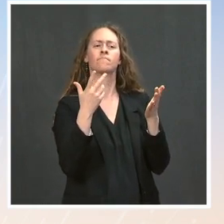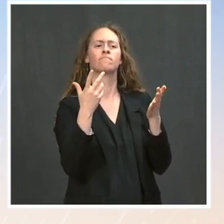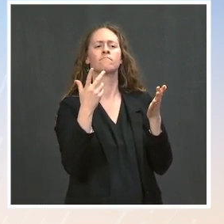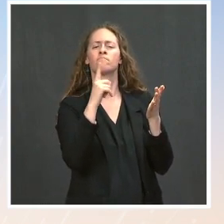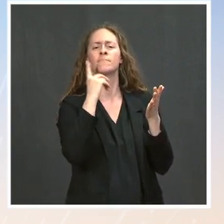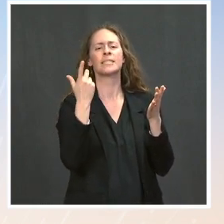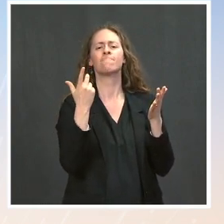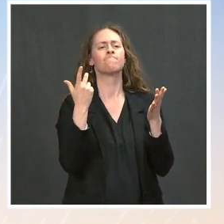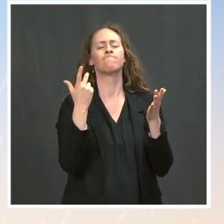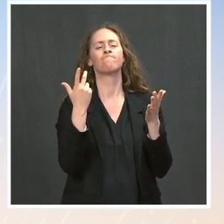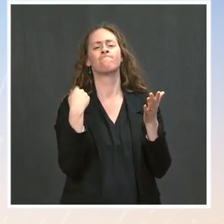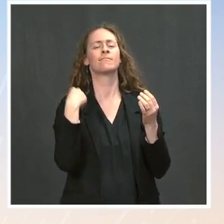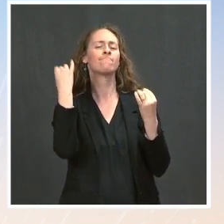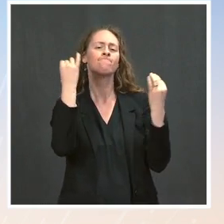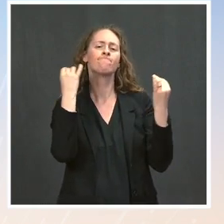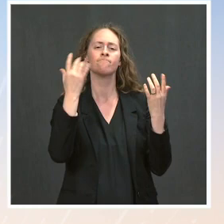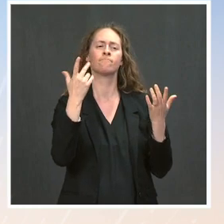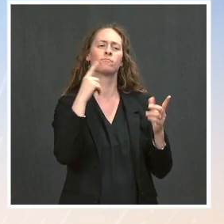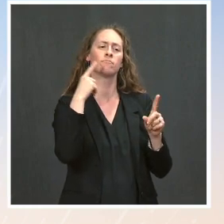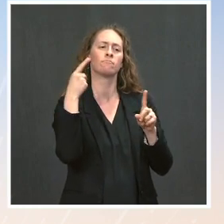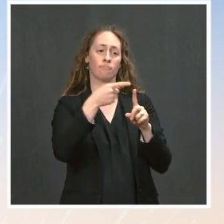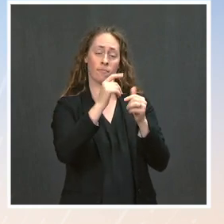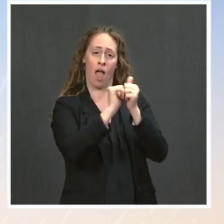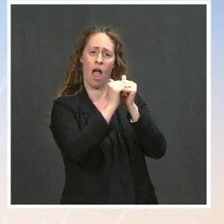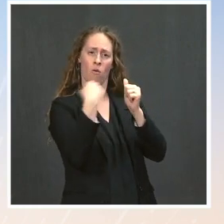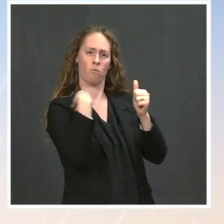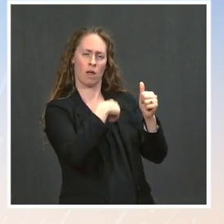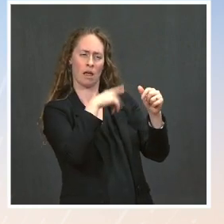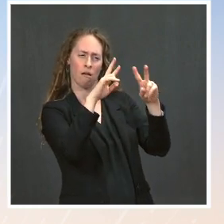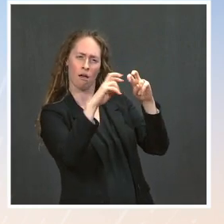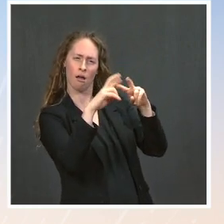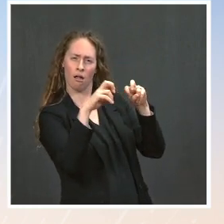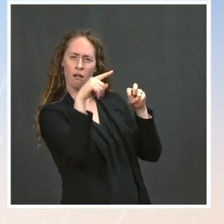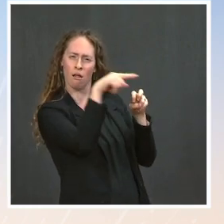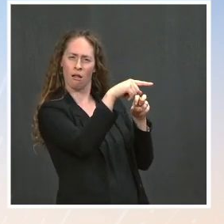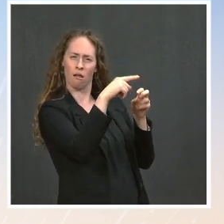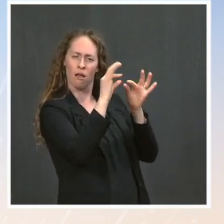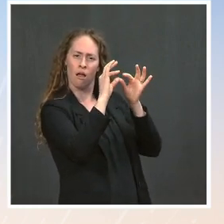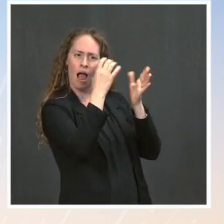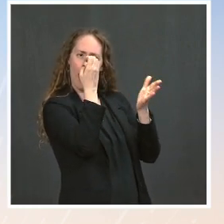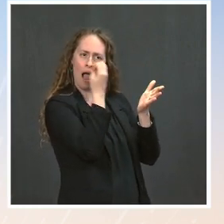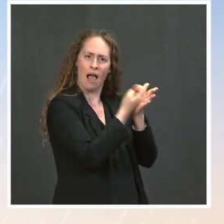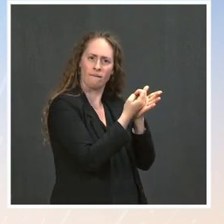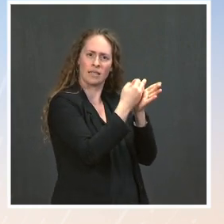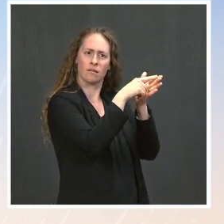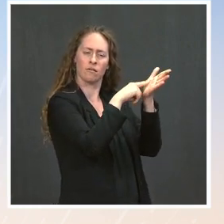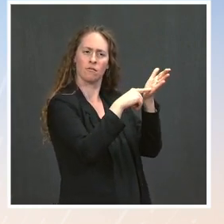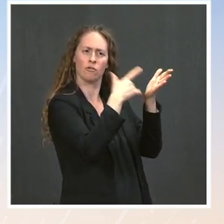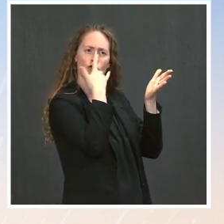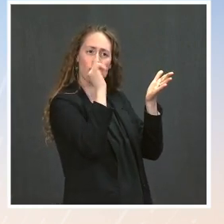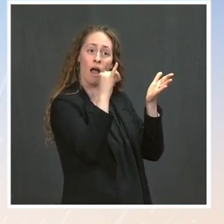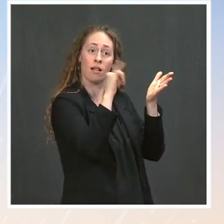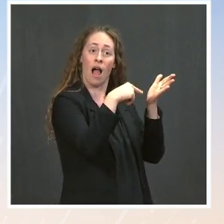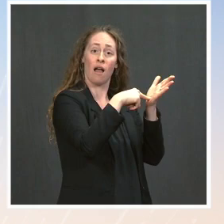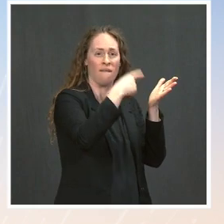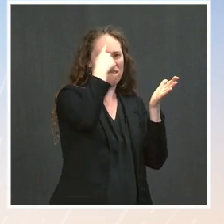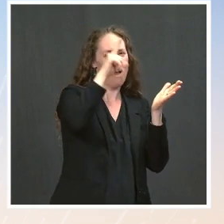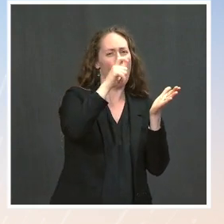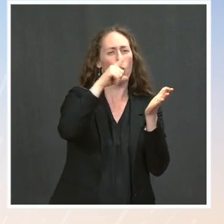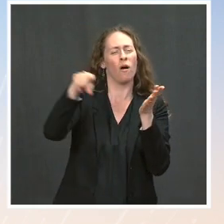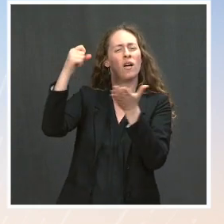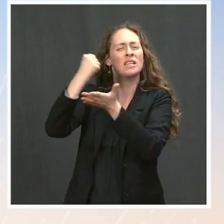of the evidence is actually that making this sort of change for that top you know, 0.3% of